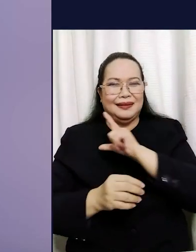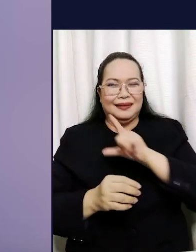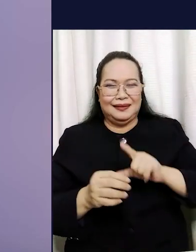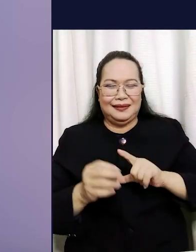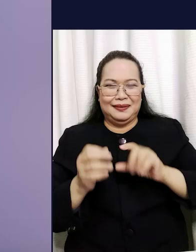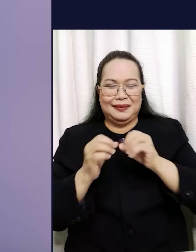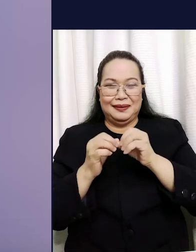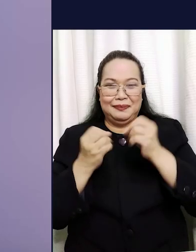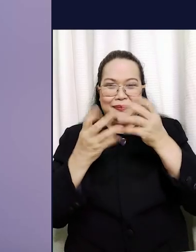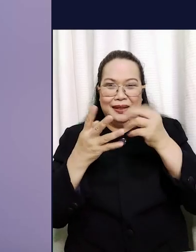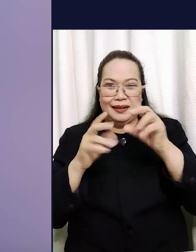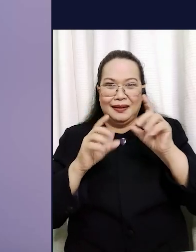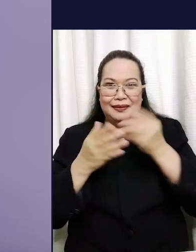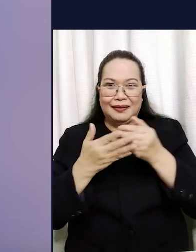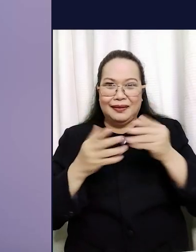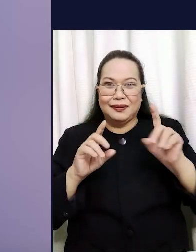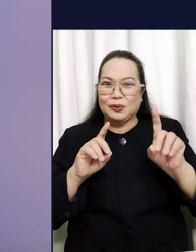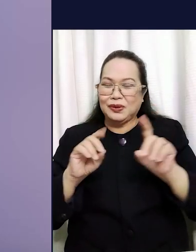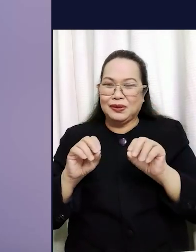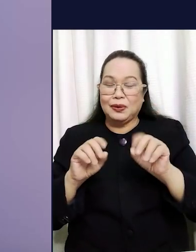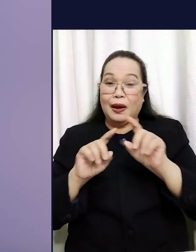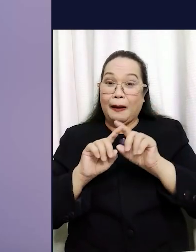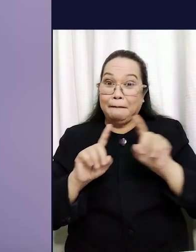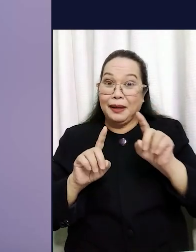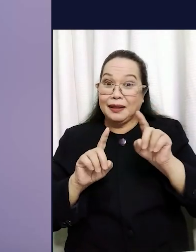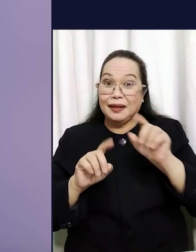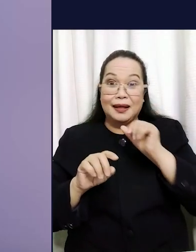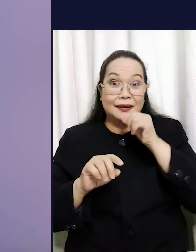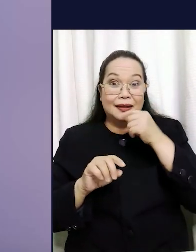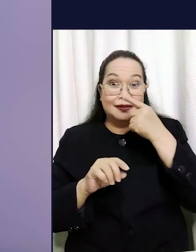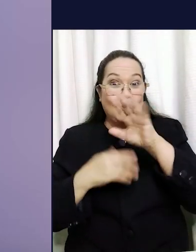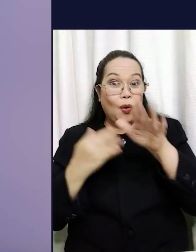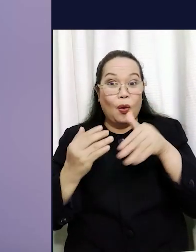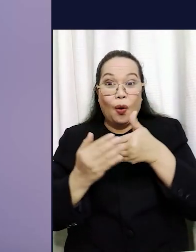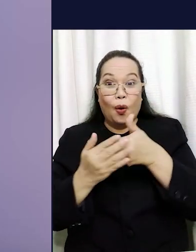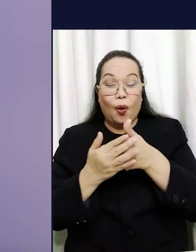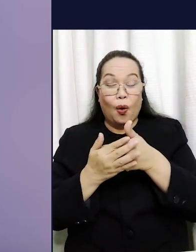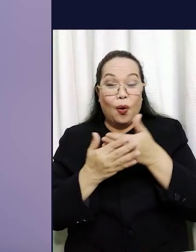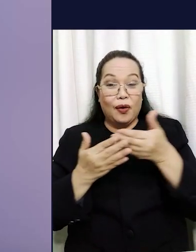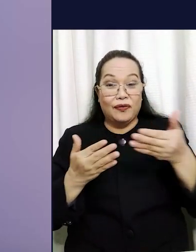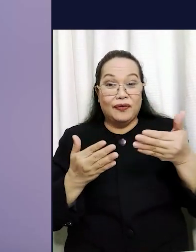or programs that we have planned in the church.